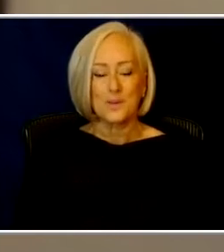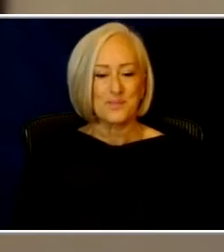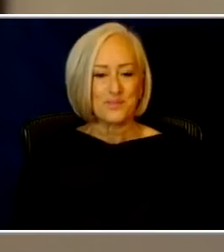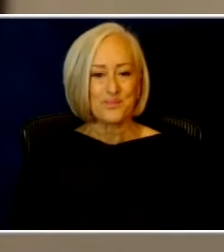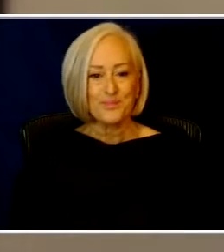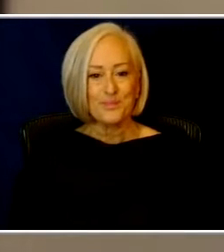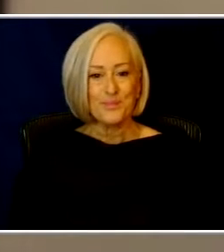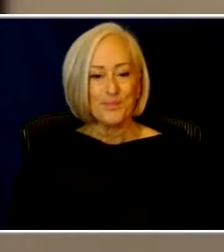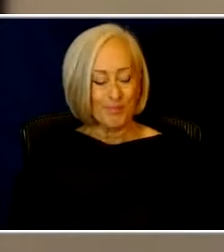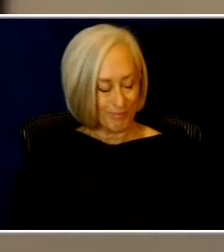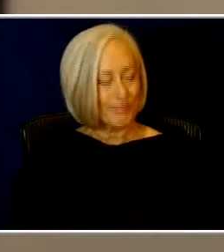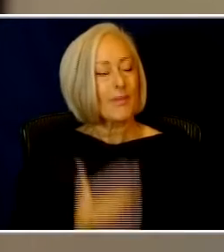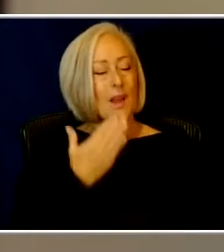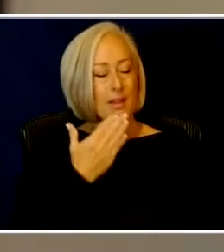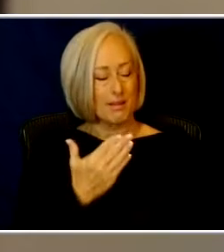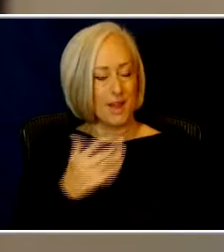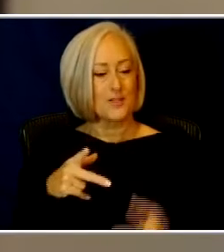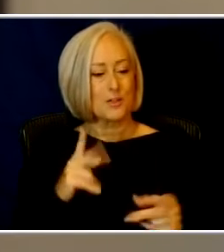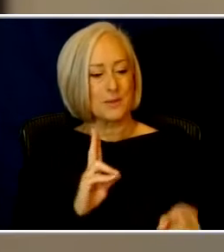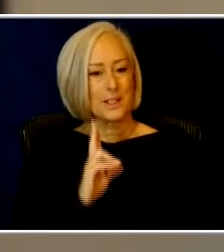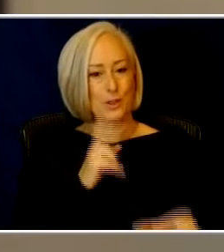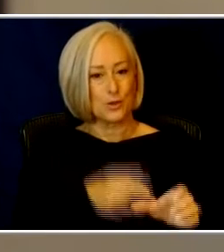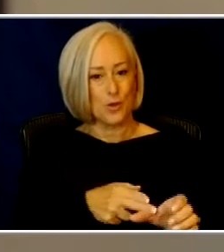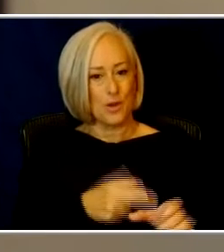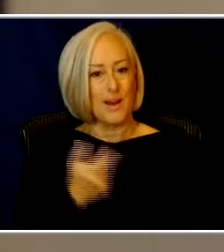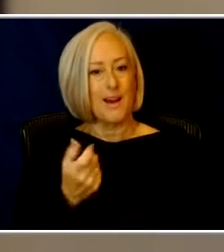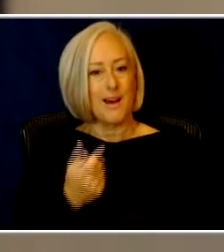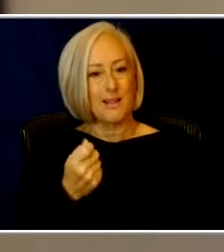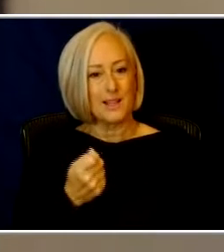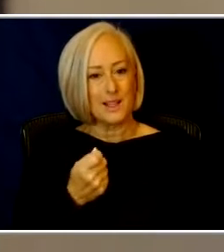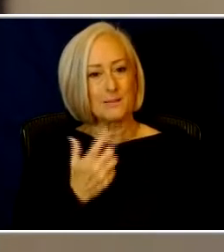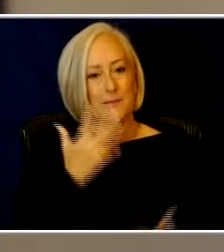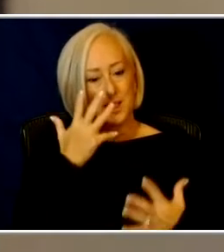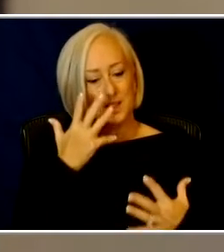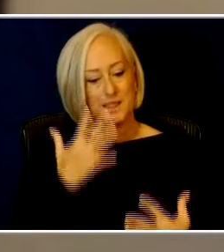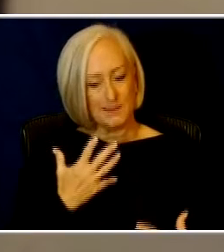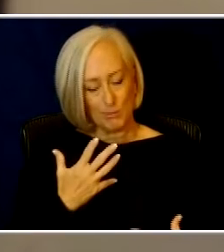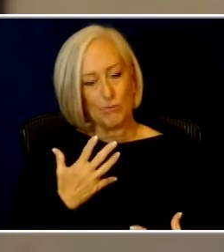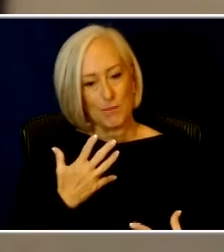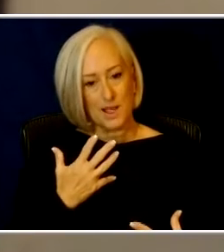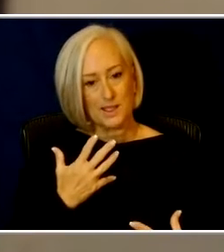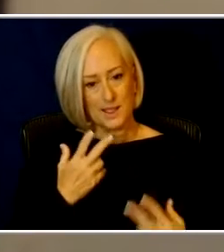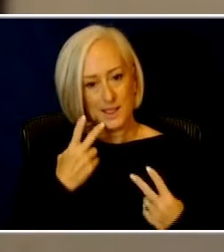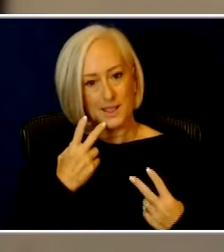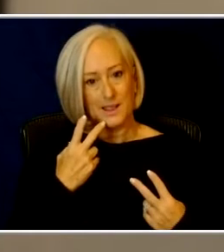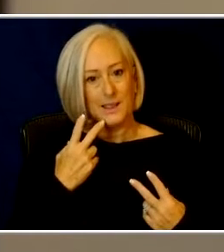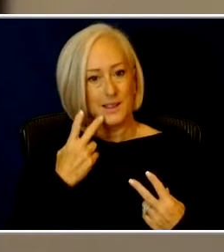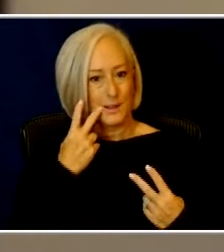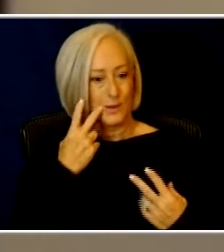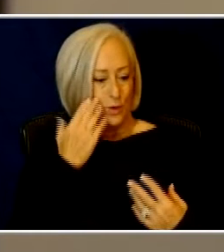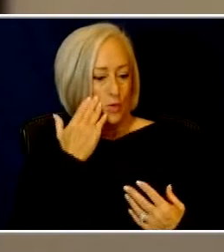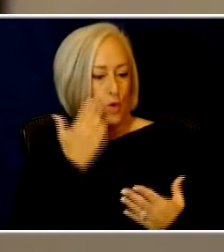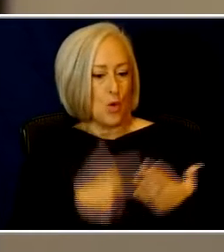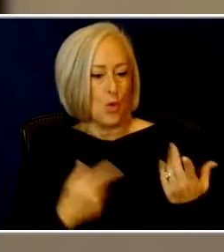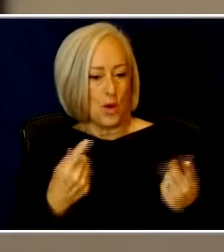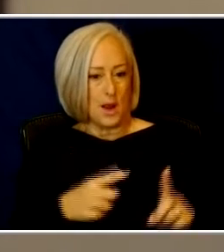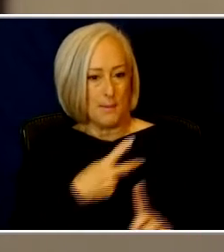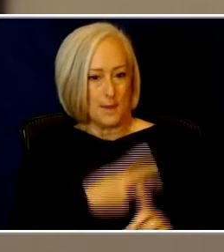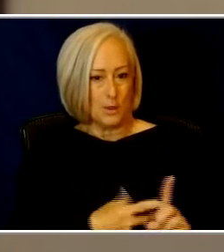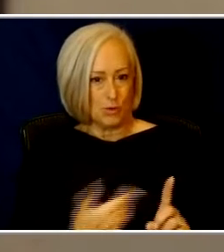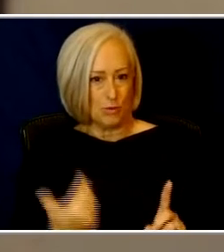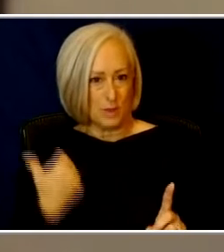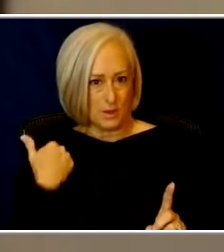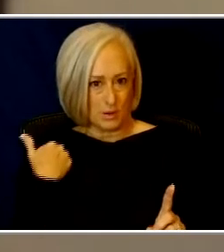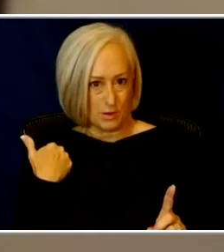It's really a little depressing to think that we are where we were 2 months ago. Without a doubt, the dynamics that